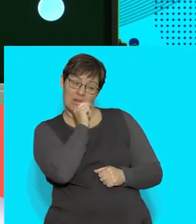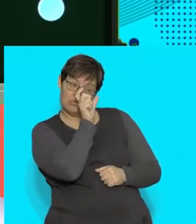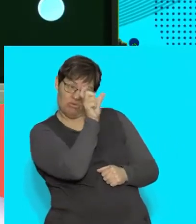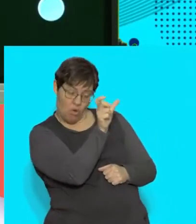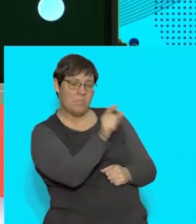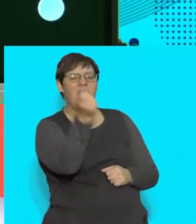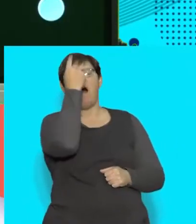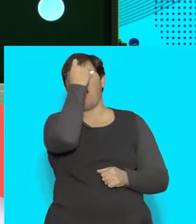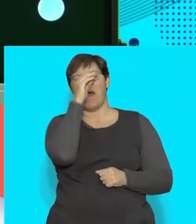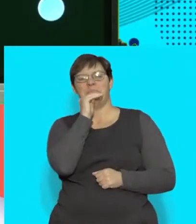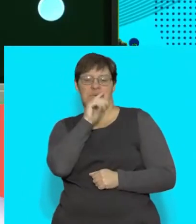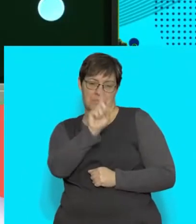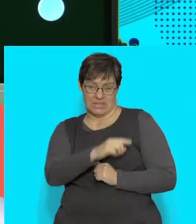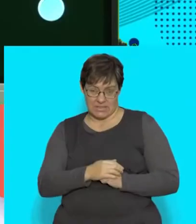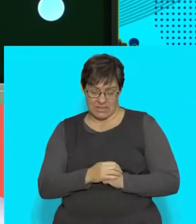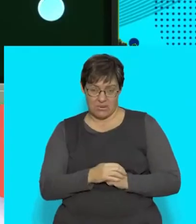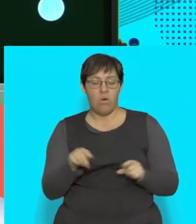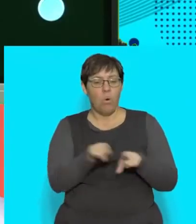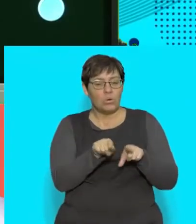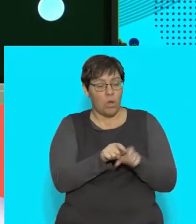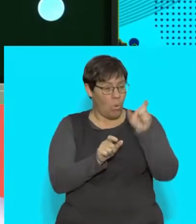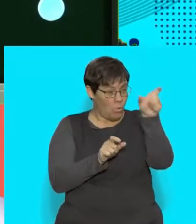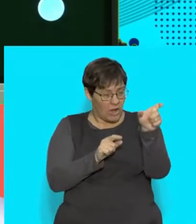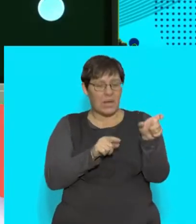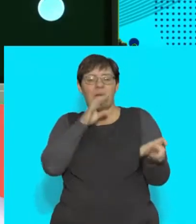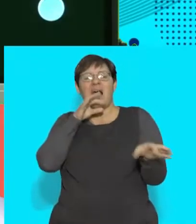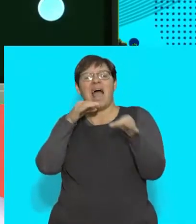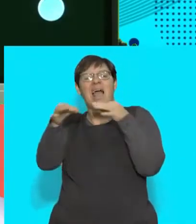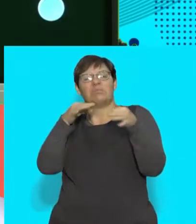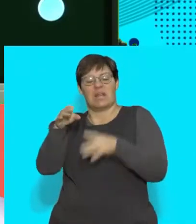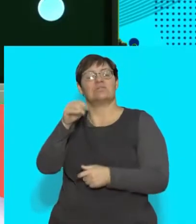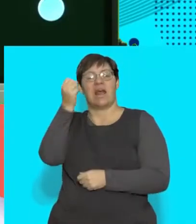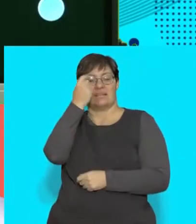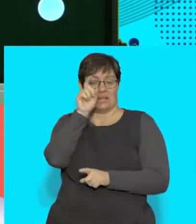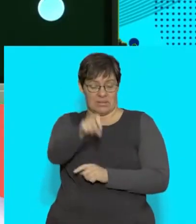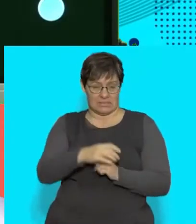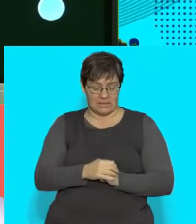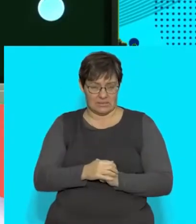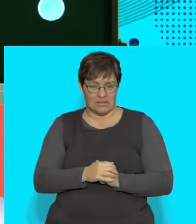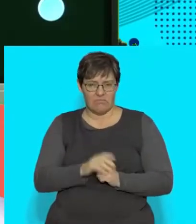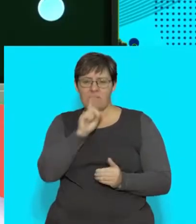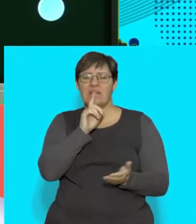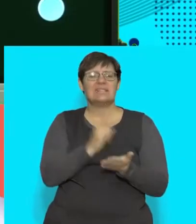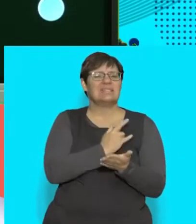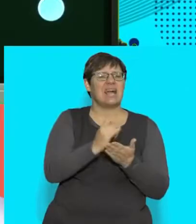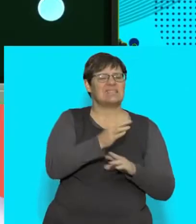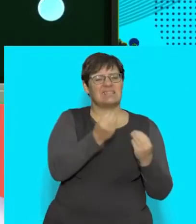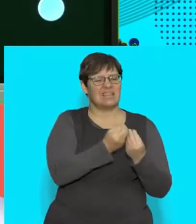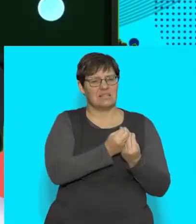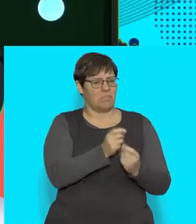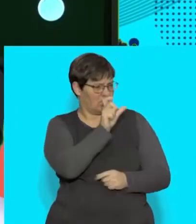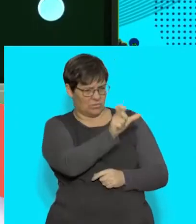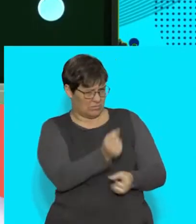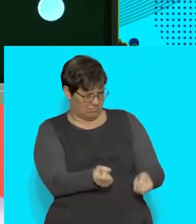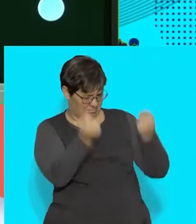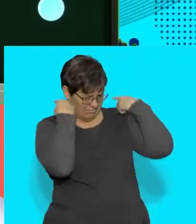the definition of them, right? It doesn't help us when we talk about things and we use words that we're not quite clear on. Okay,